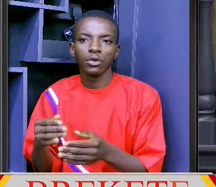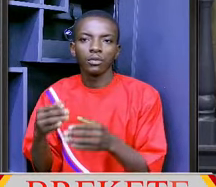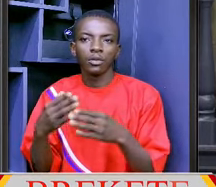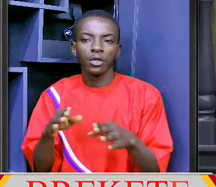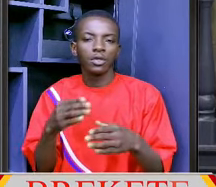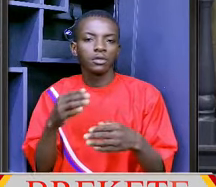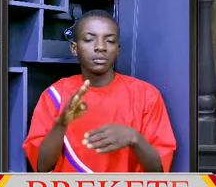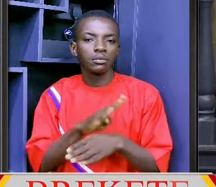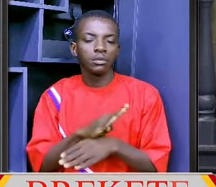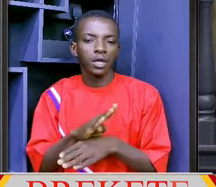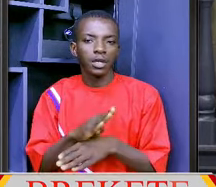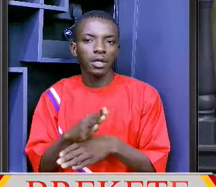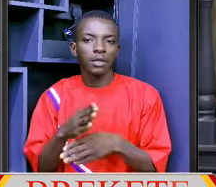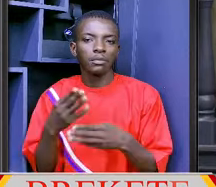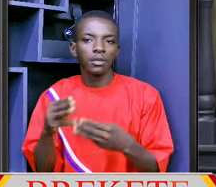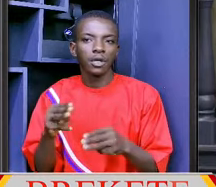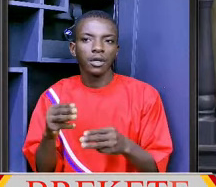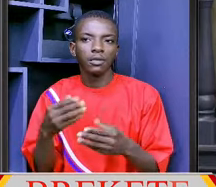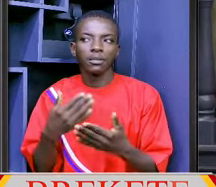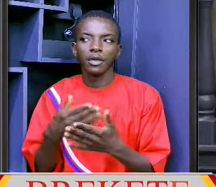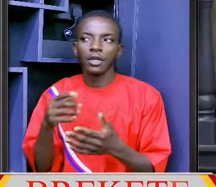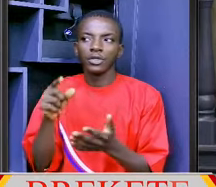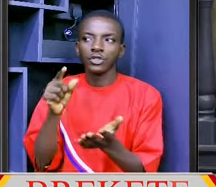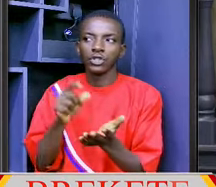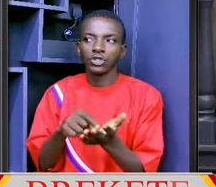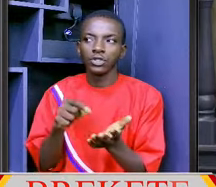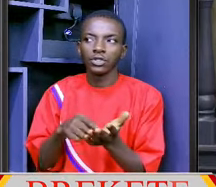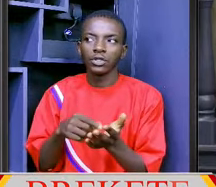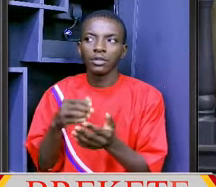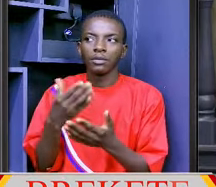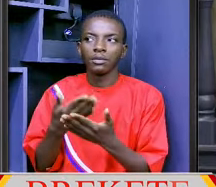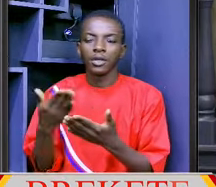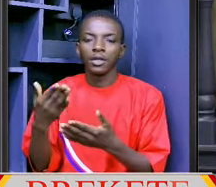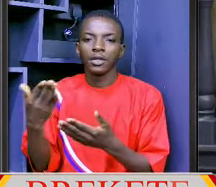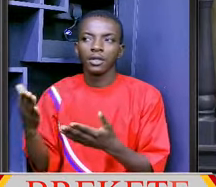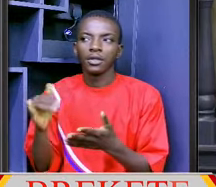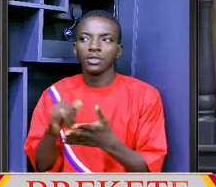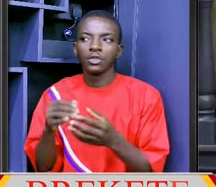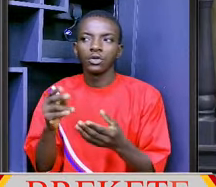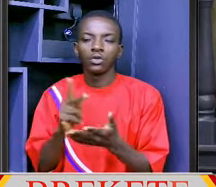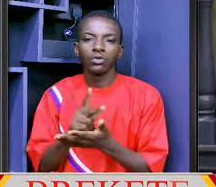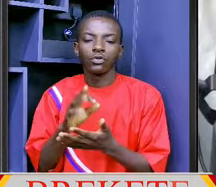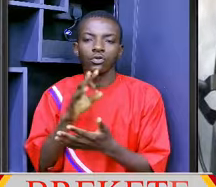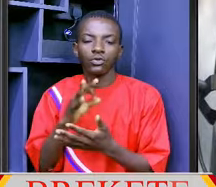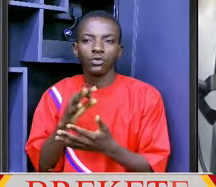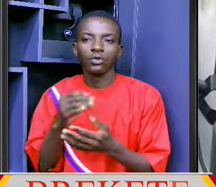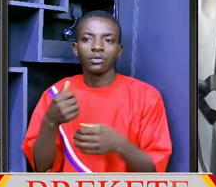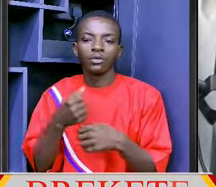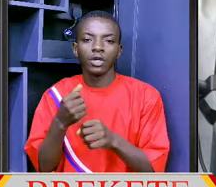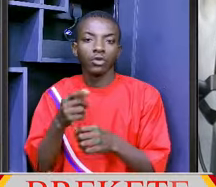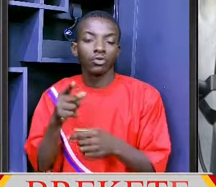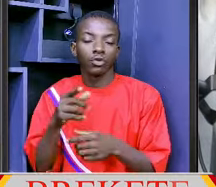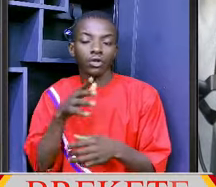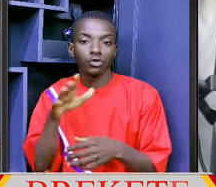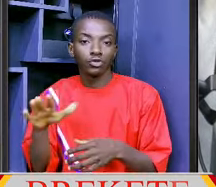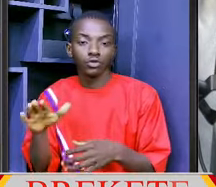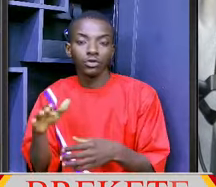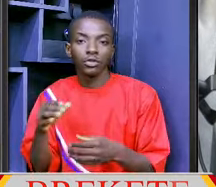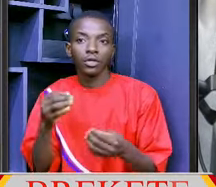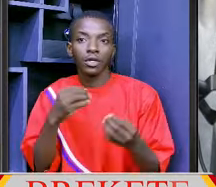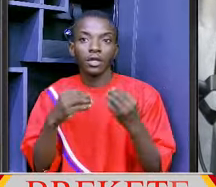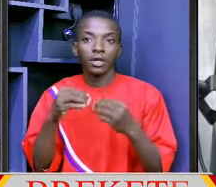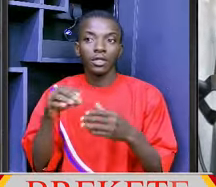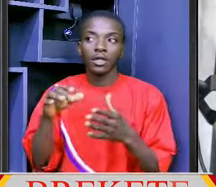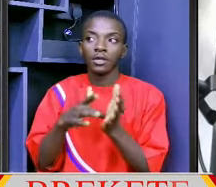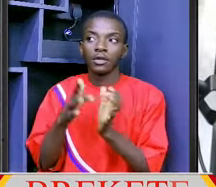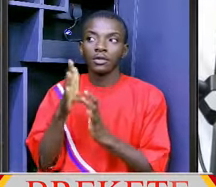branch market, buy chicken, buy things, go and cook food. Make you and your children chop Christmas